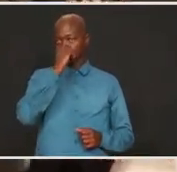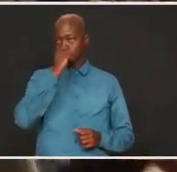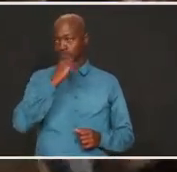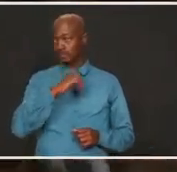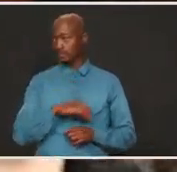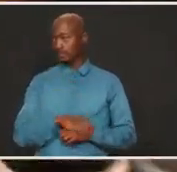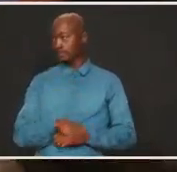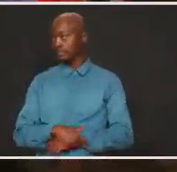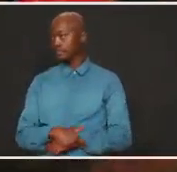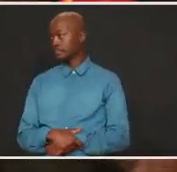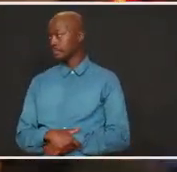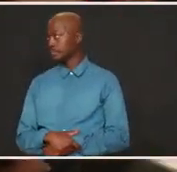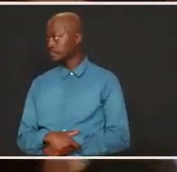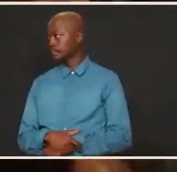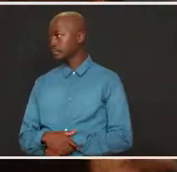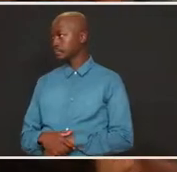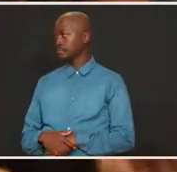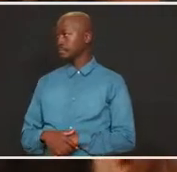five six